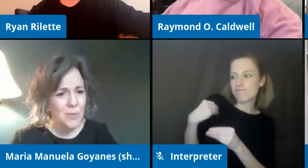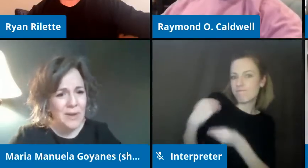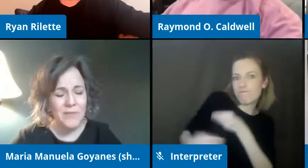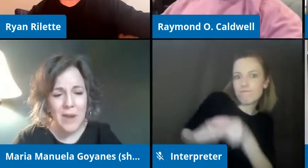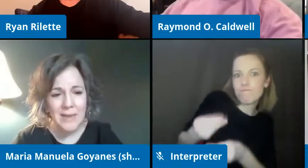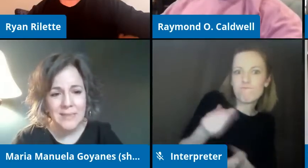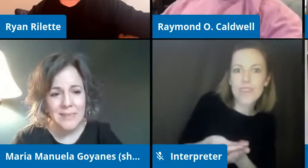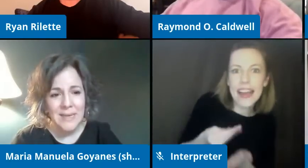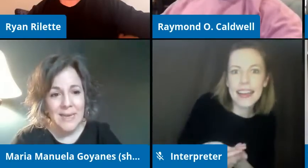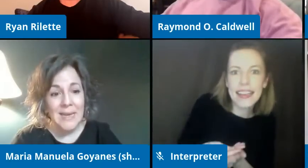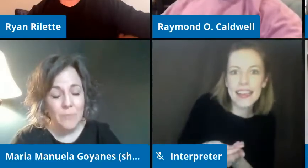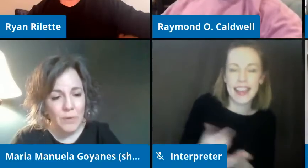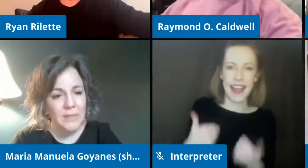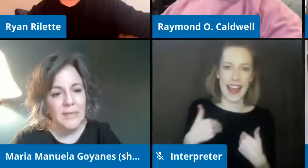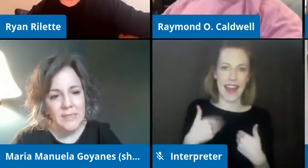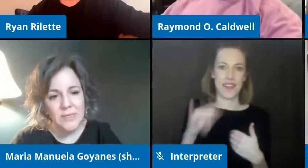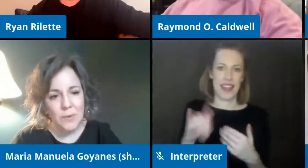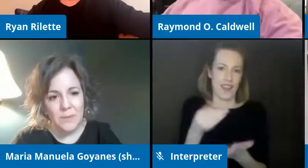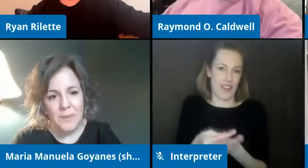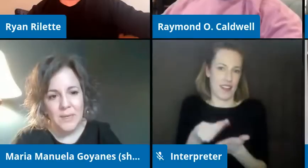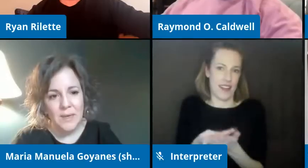et cetera, whatever. And